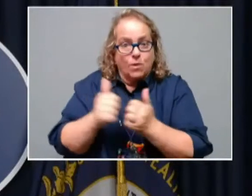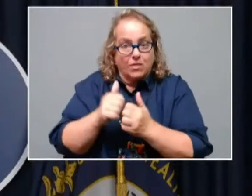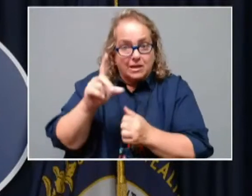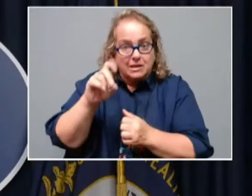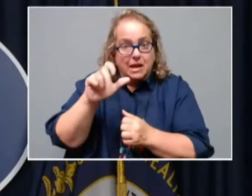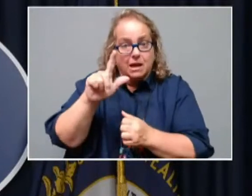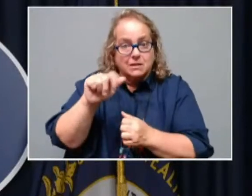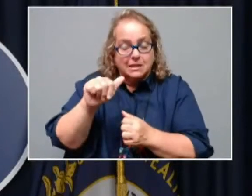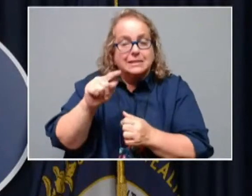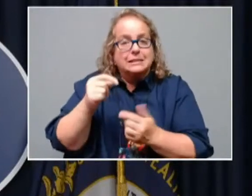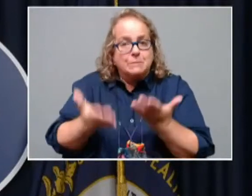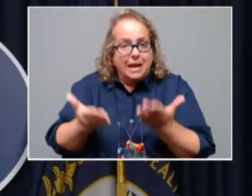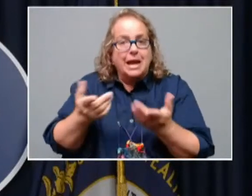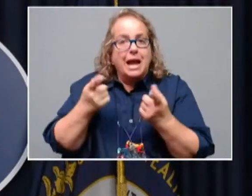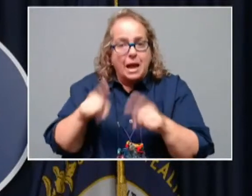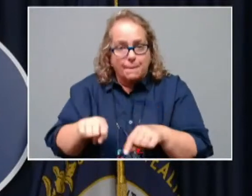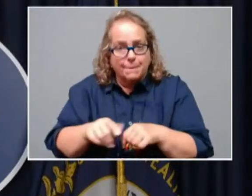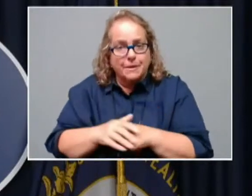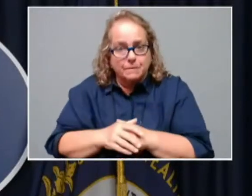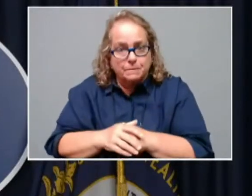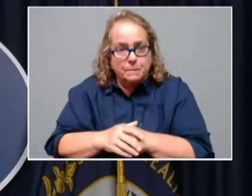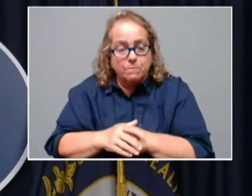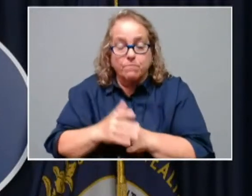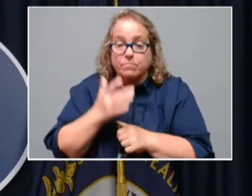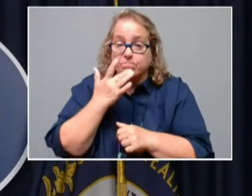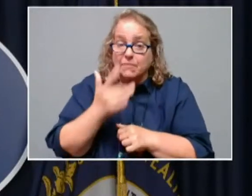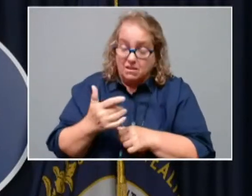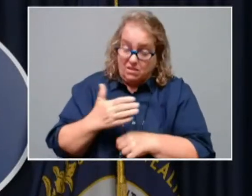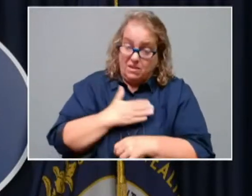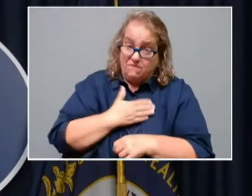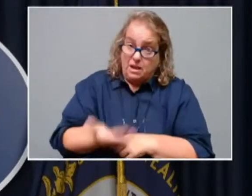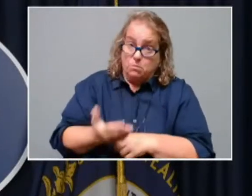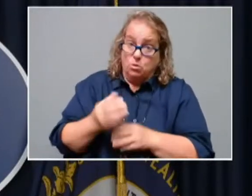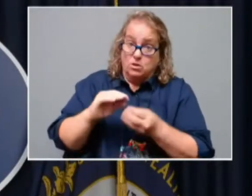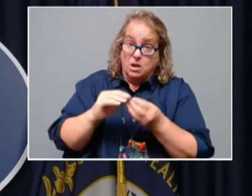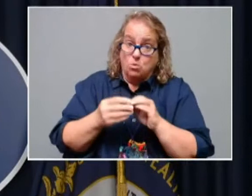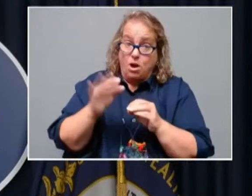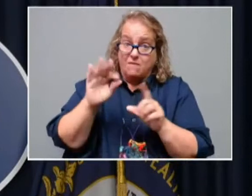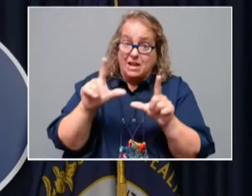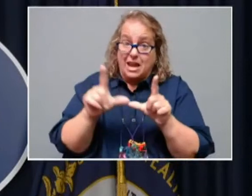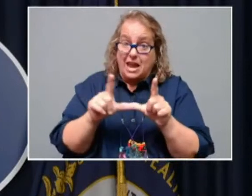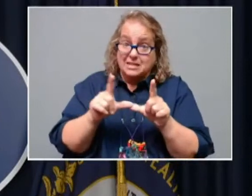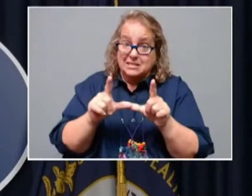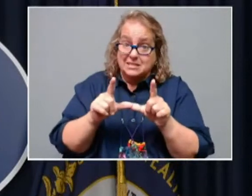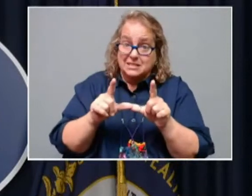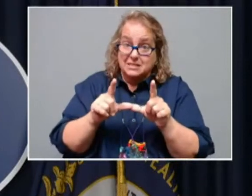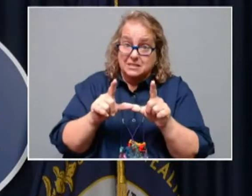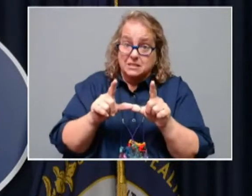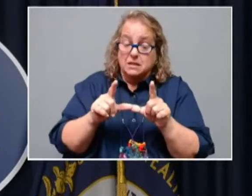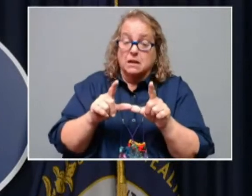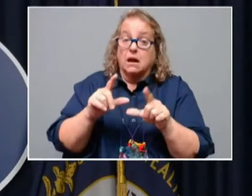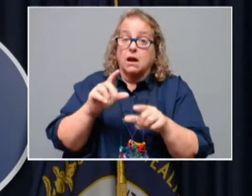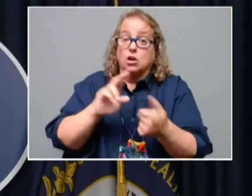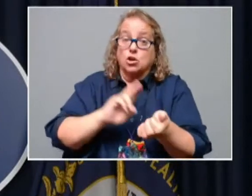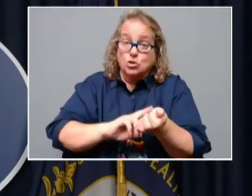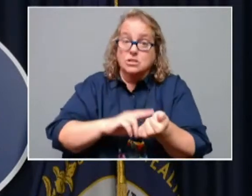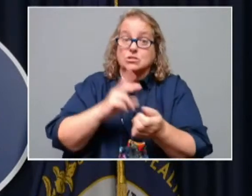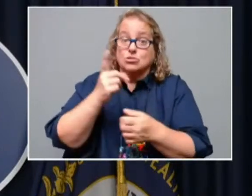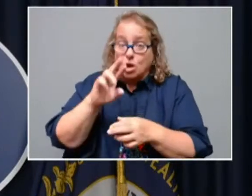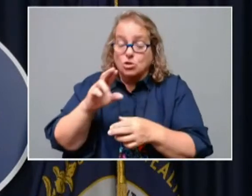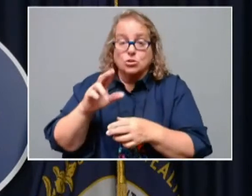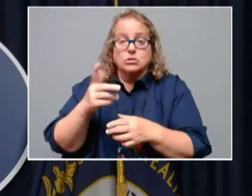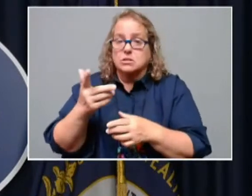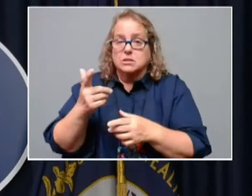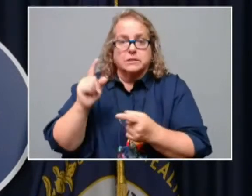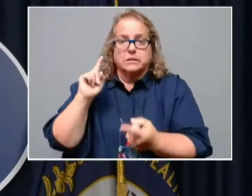especially because the available pool of licensed healthcare providers has decreased due to attrition and just the incredible demand that's been